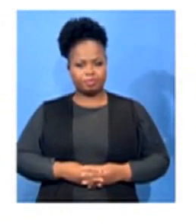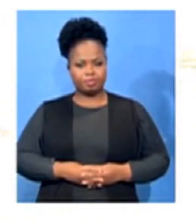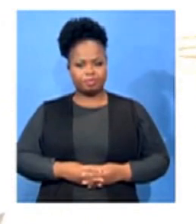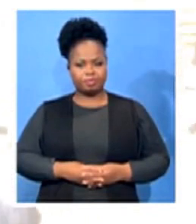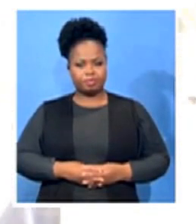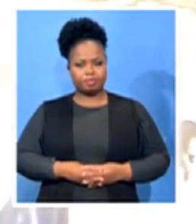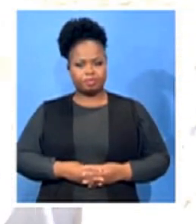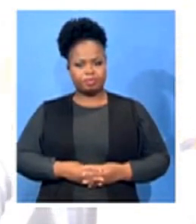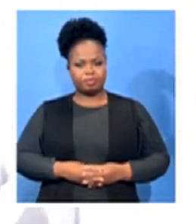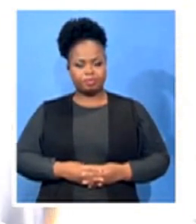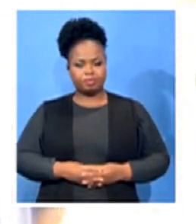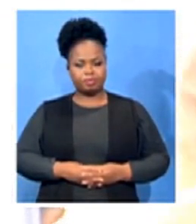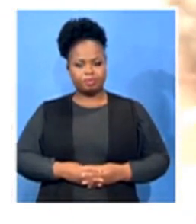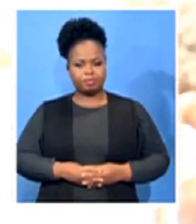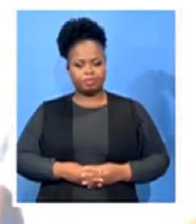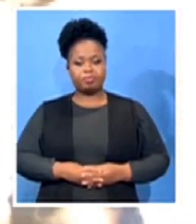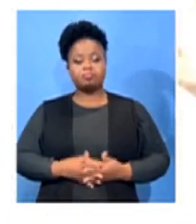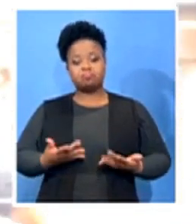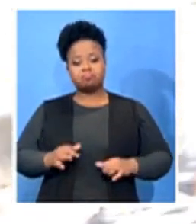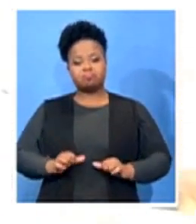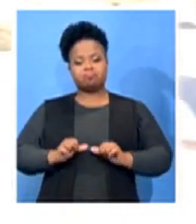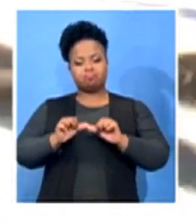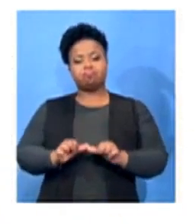He continues to move.